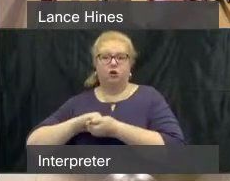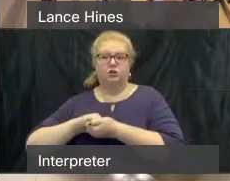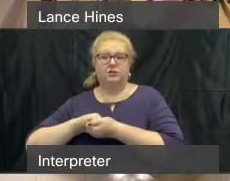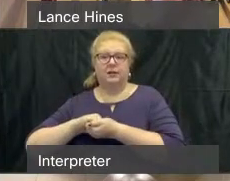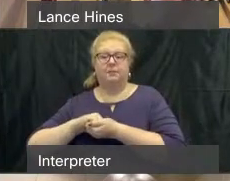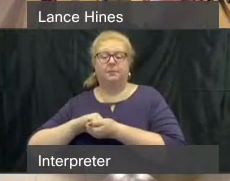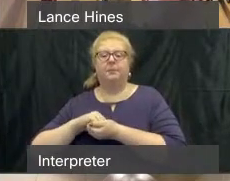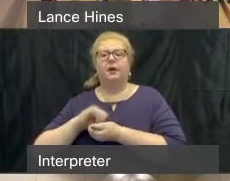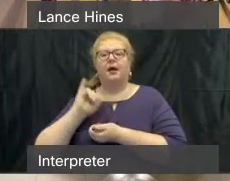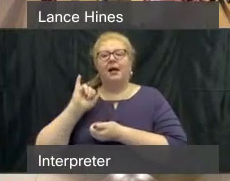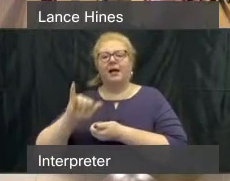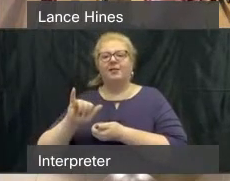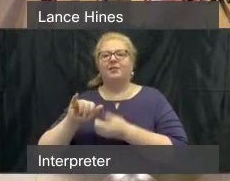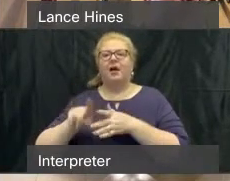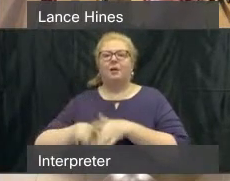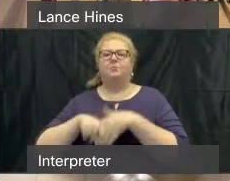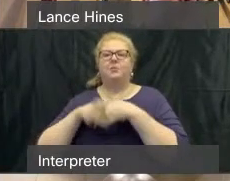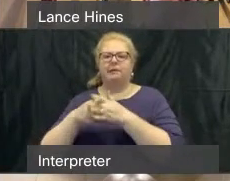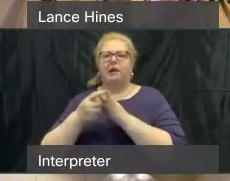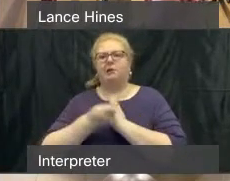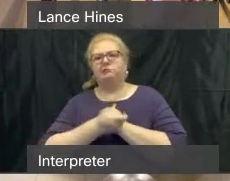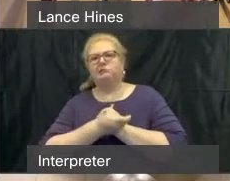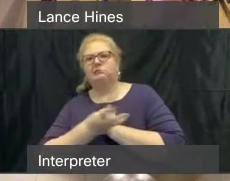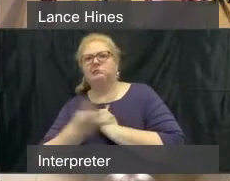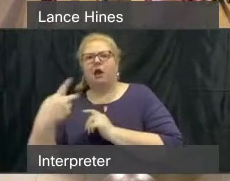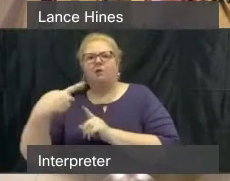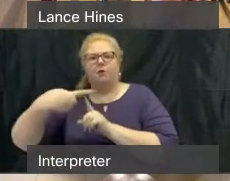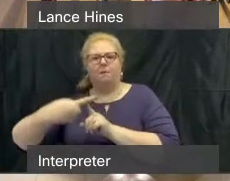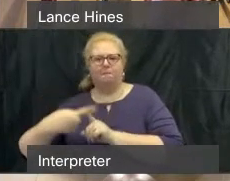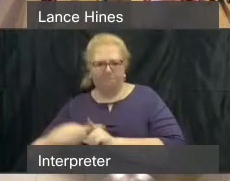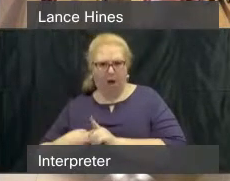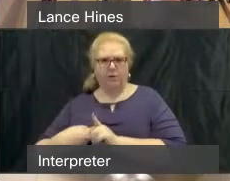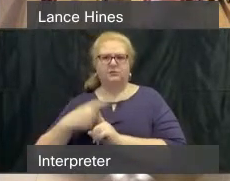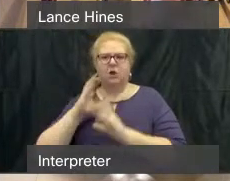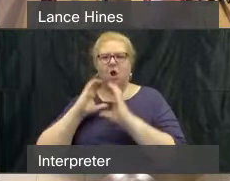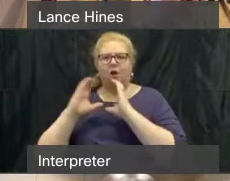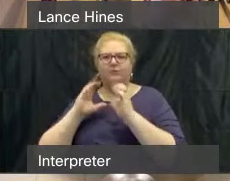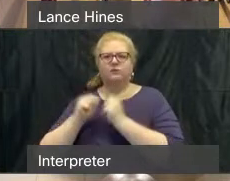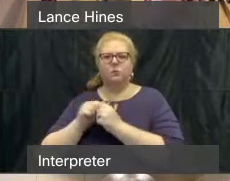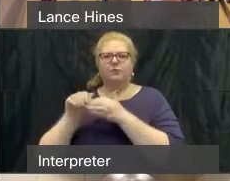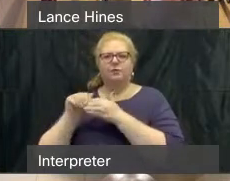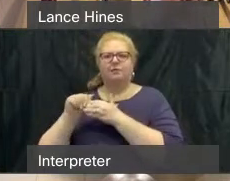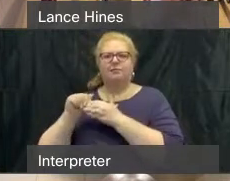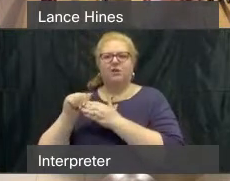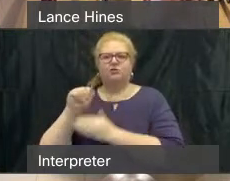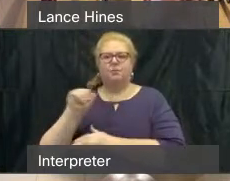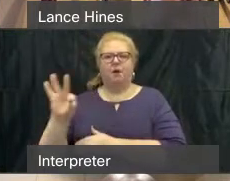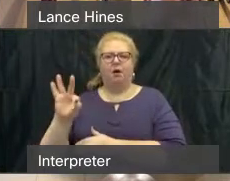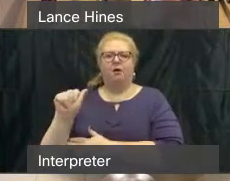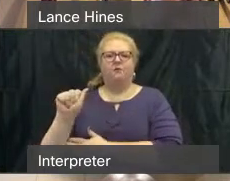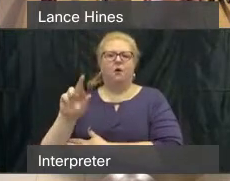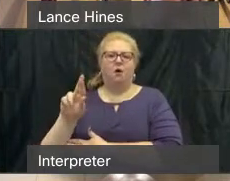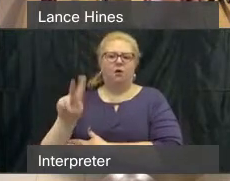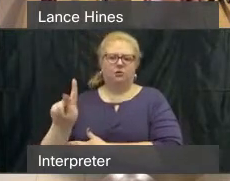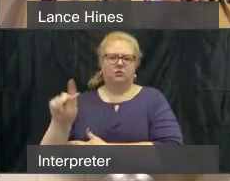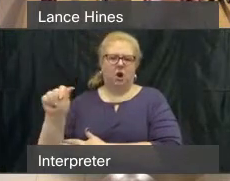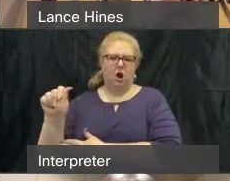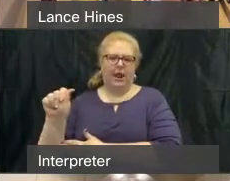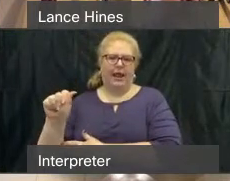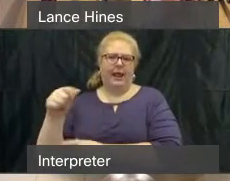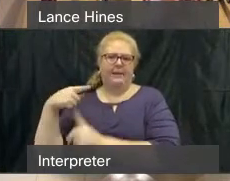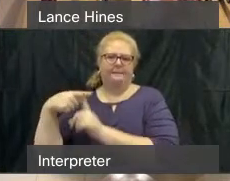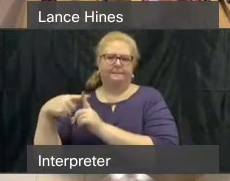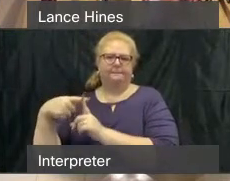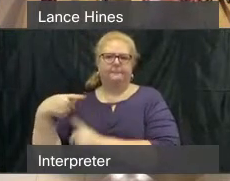that began a several-month conversation with the leadership of Arkansas A+. And ultimately, we came to